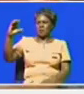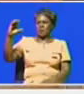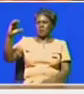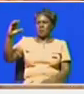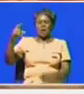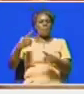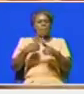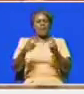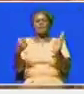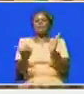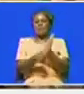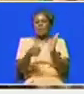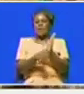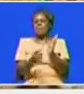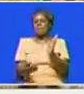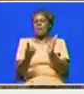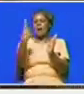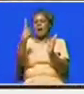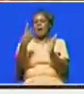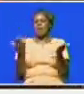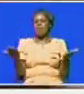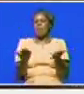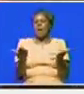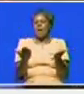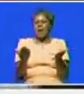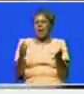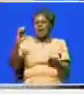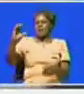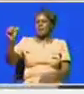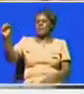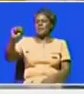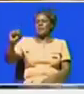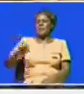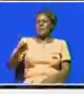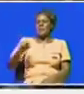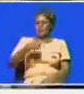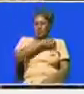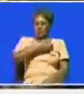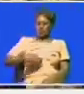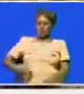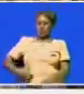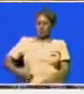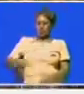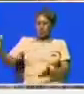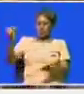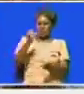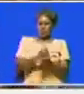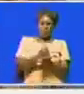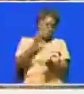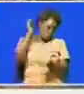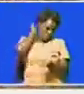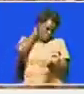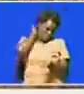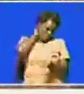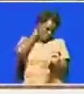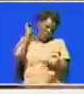But would get his real test when late internal security minister John Michuki posted him to Muranga district